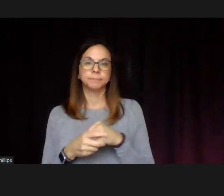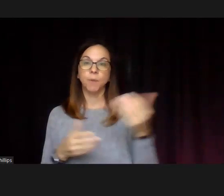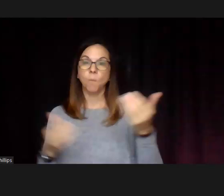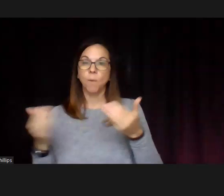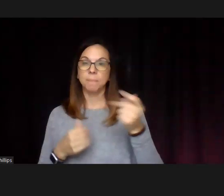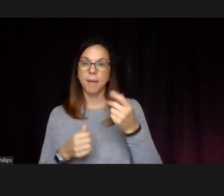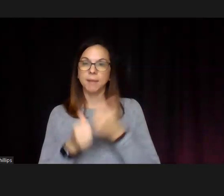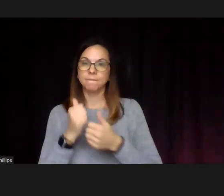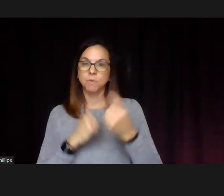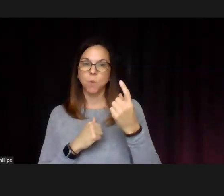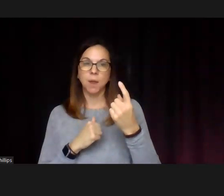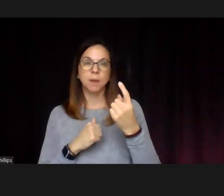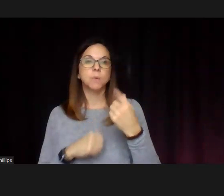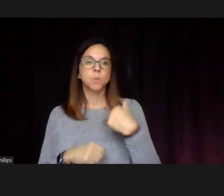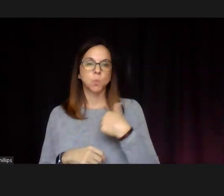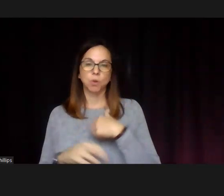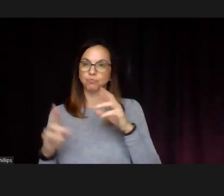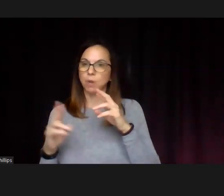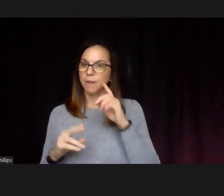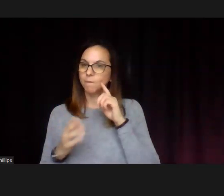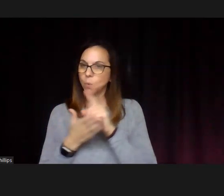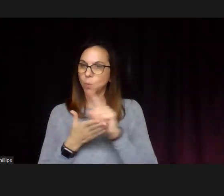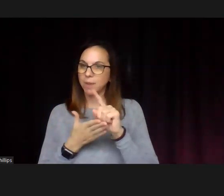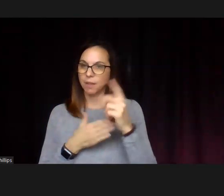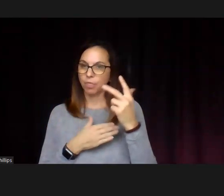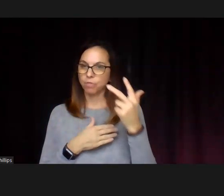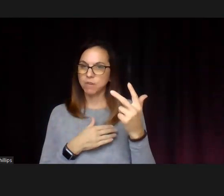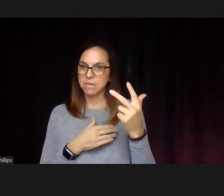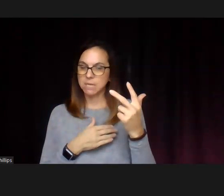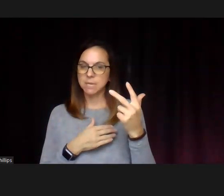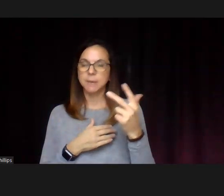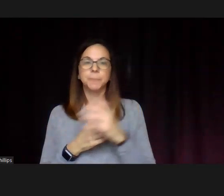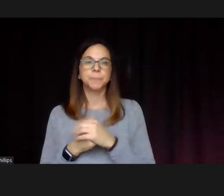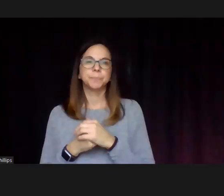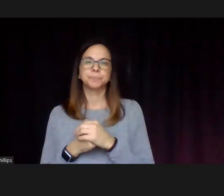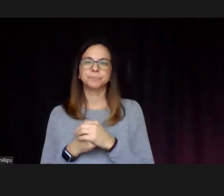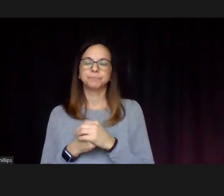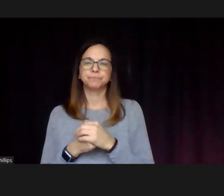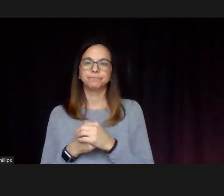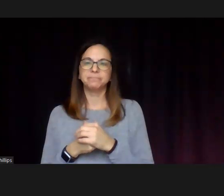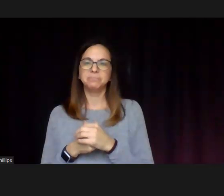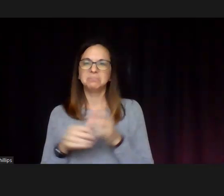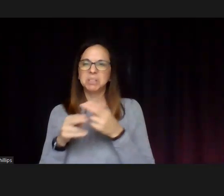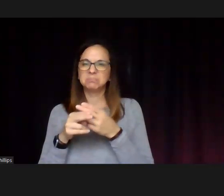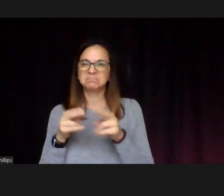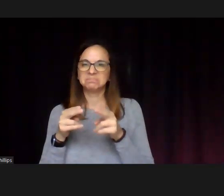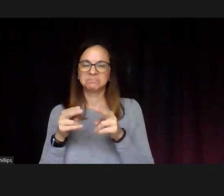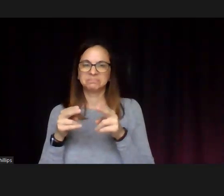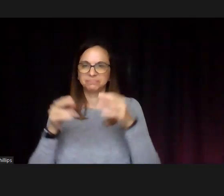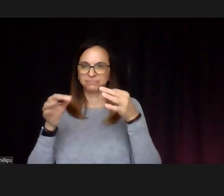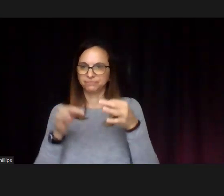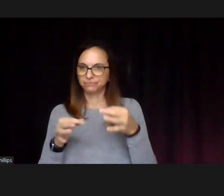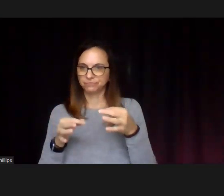Welcome back, everybody. We are ready for week 3. Just a quick word before we get into our lesson